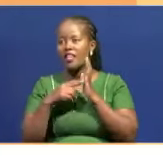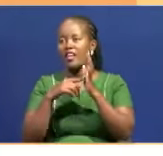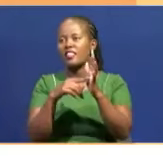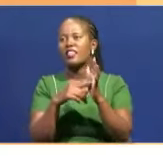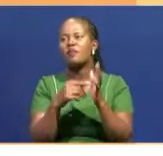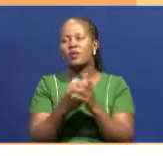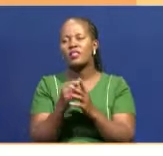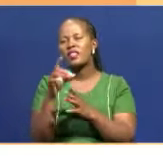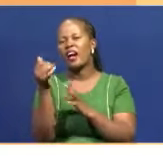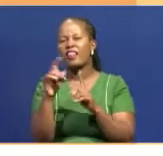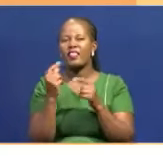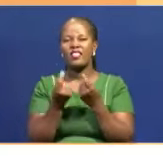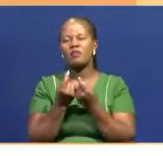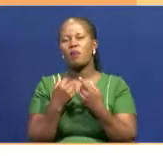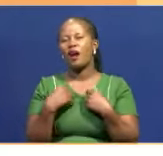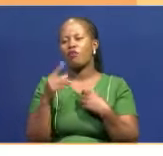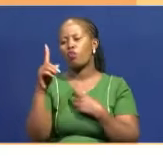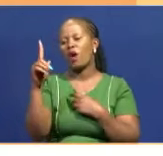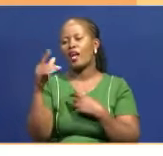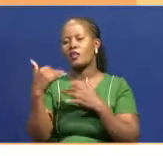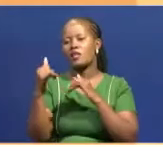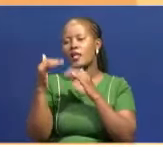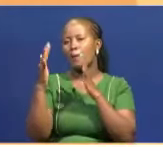only have one player, but...